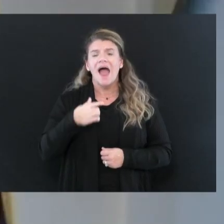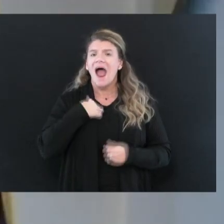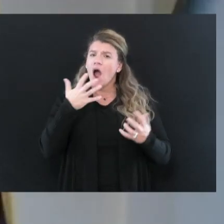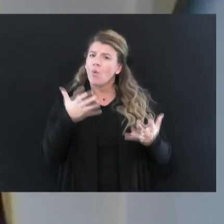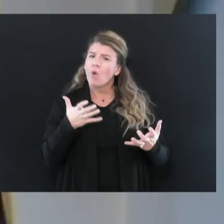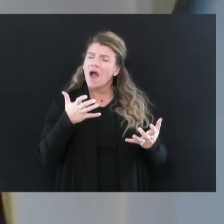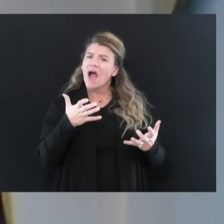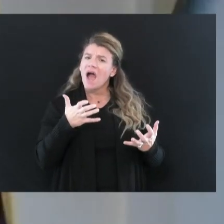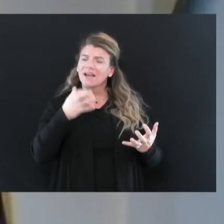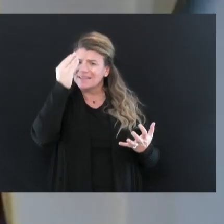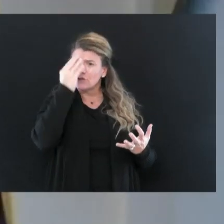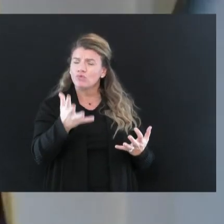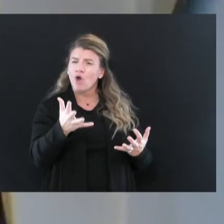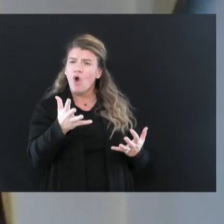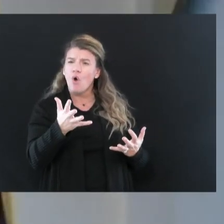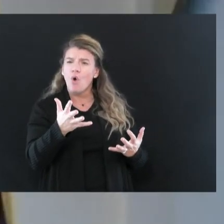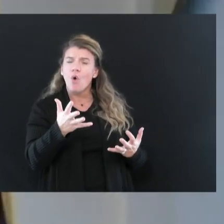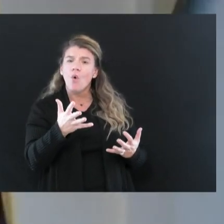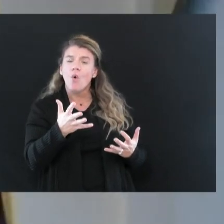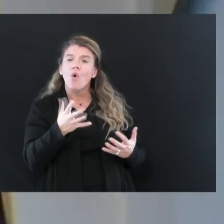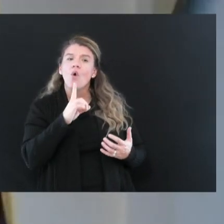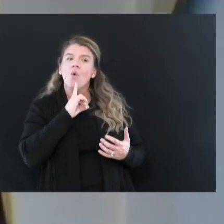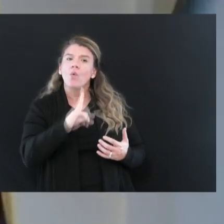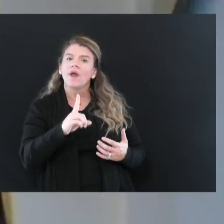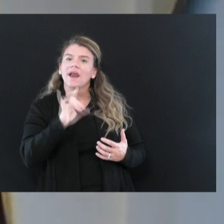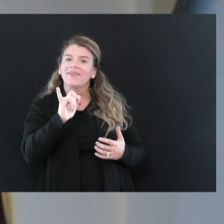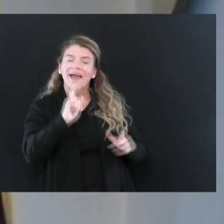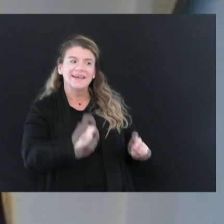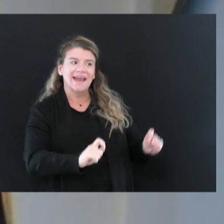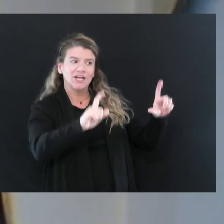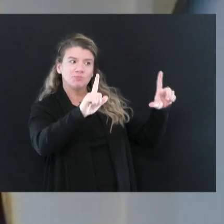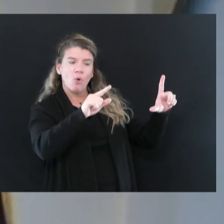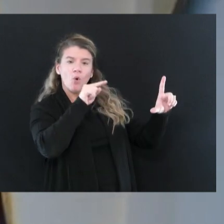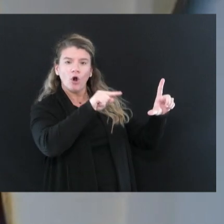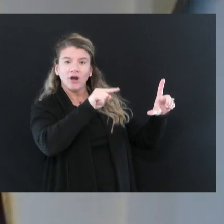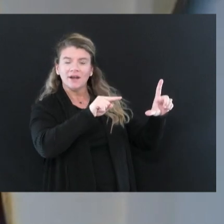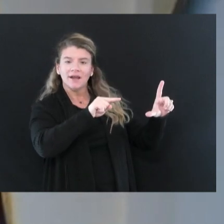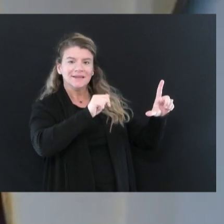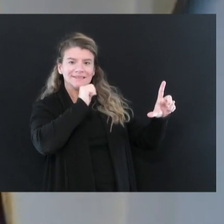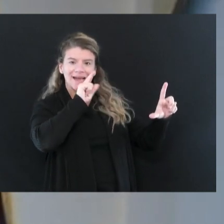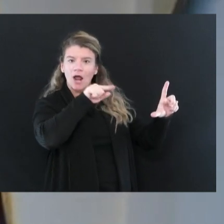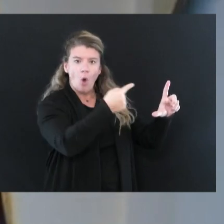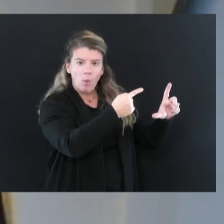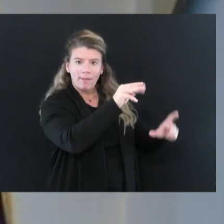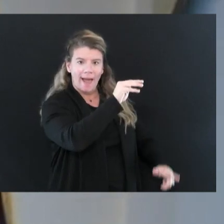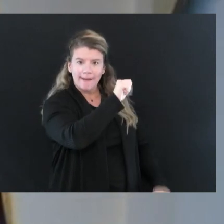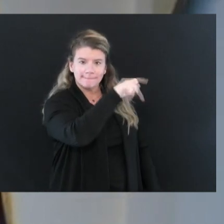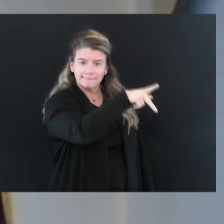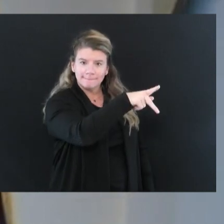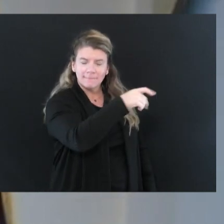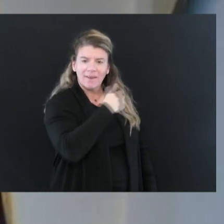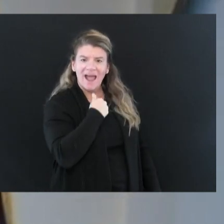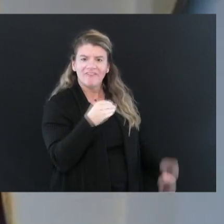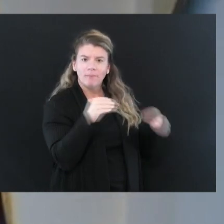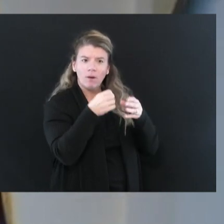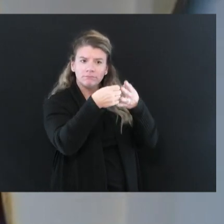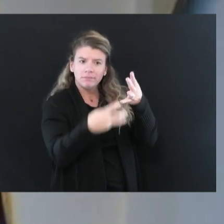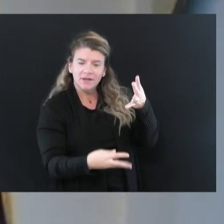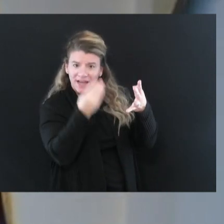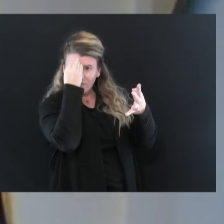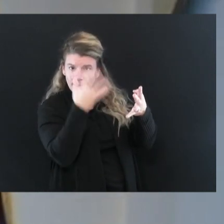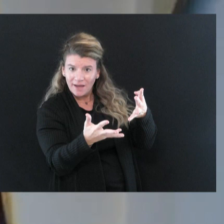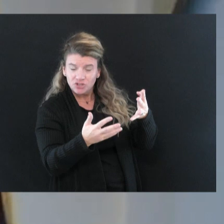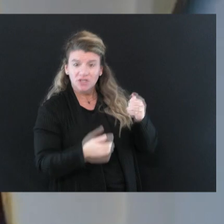that there's more to the dashboard than just the map. One of the reasons we include the